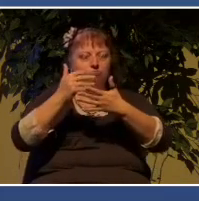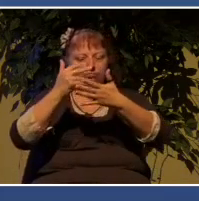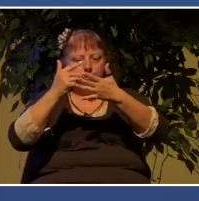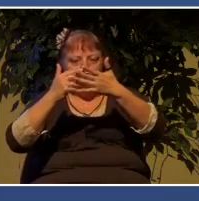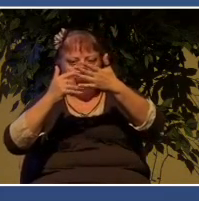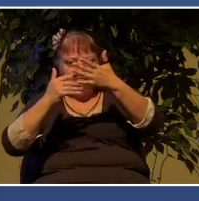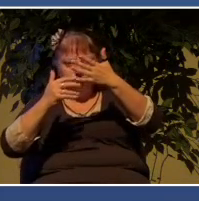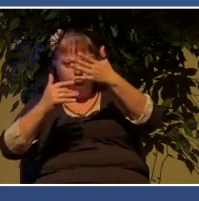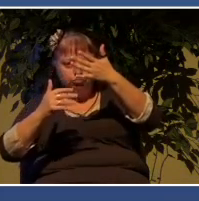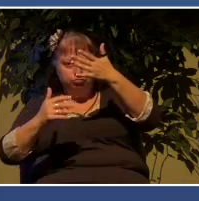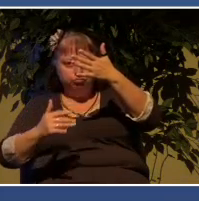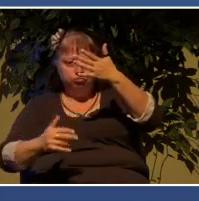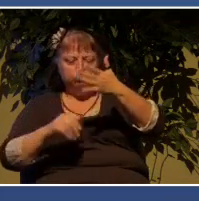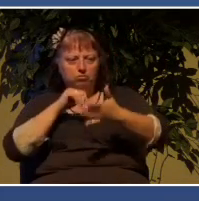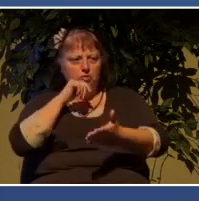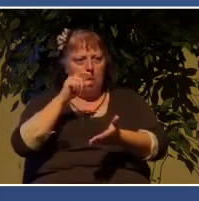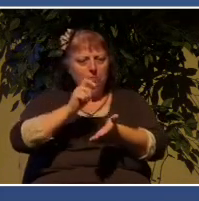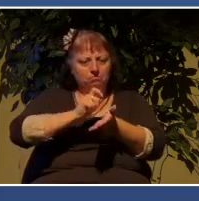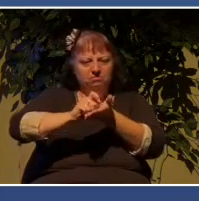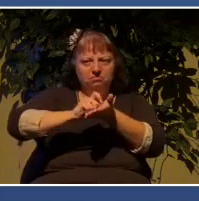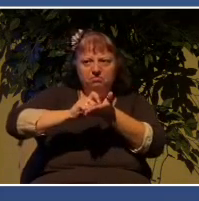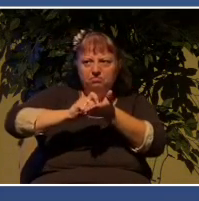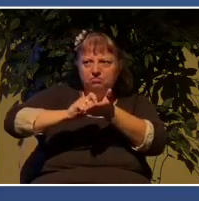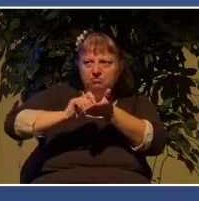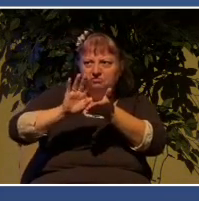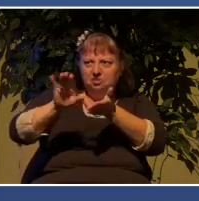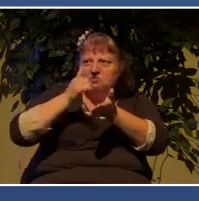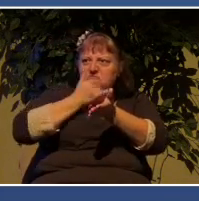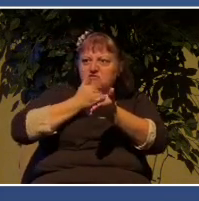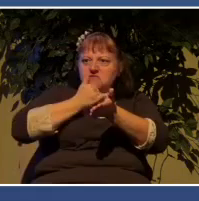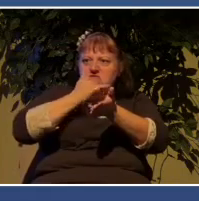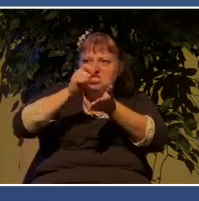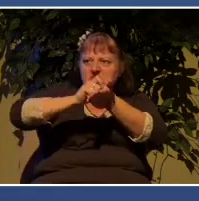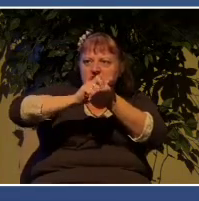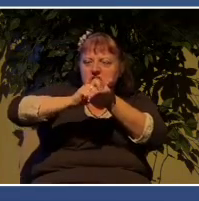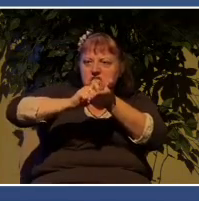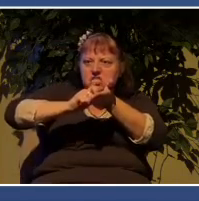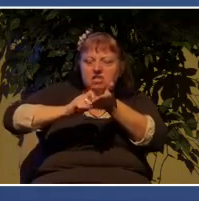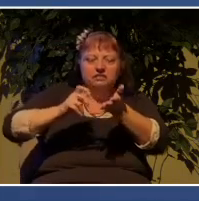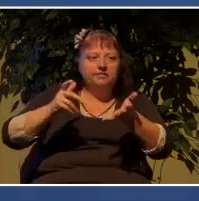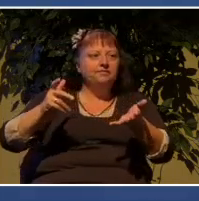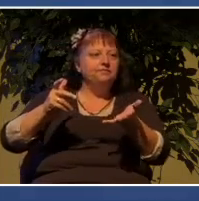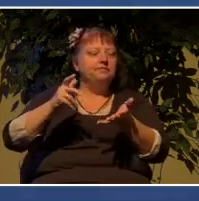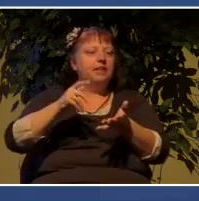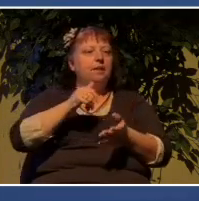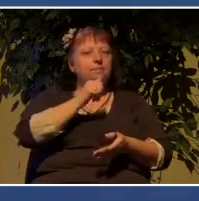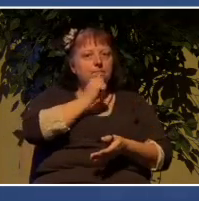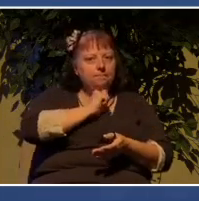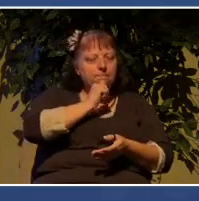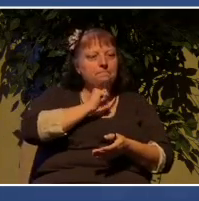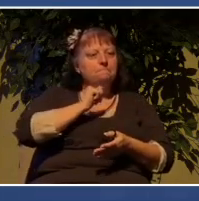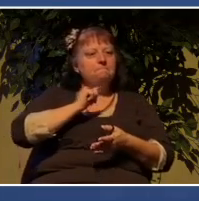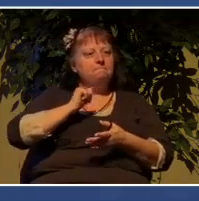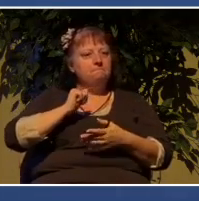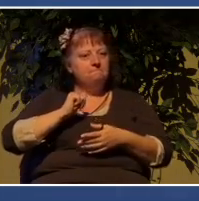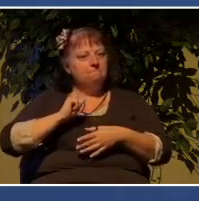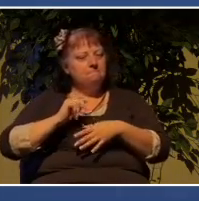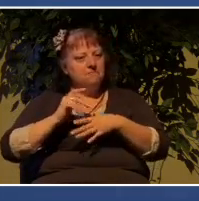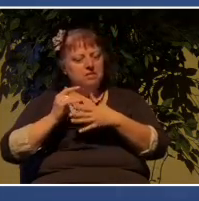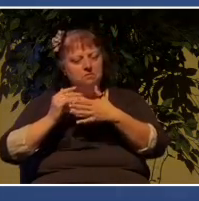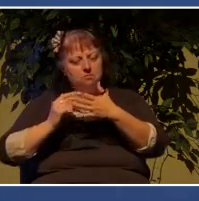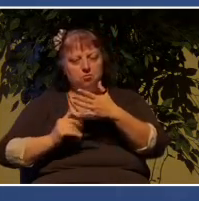and not keeping track of wrong. If there's any flesh left in your life or in my life, you get into those